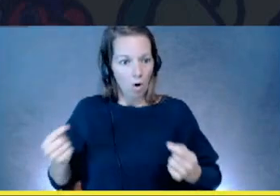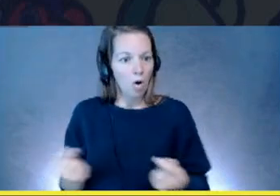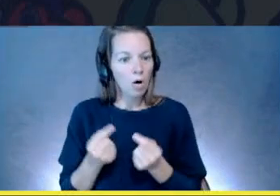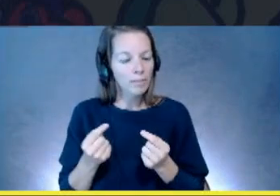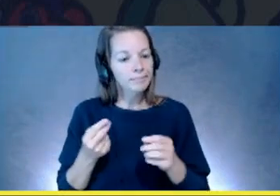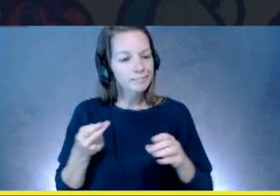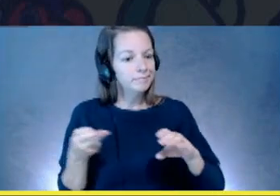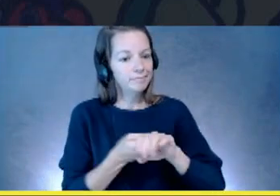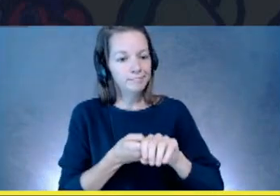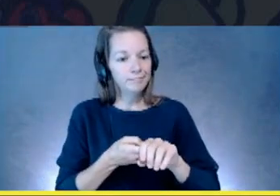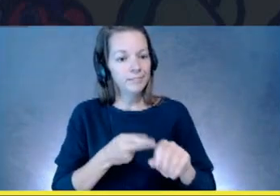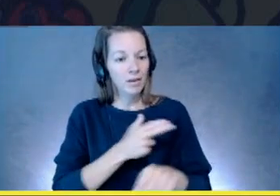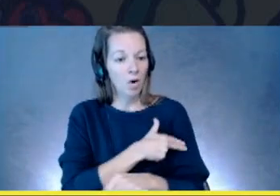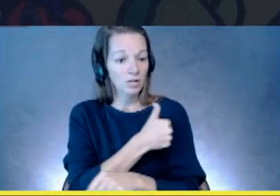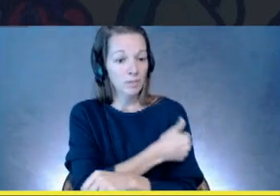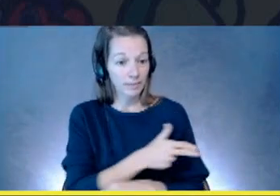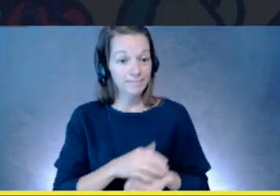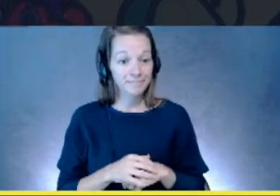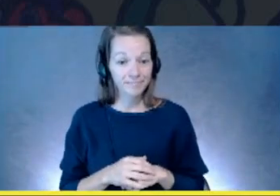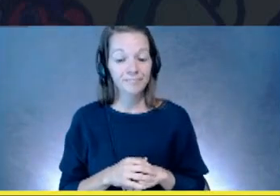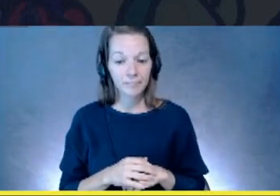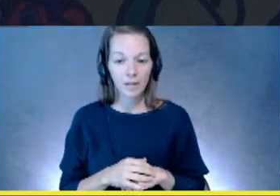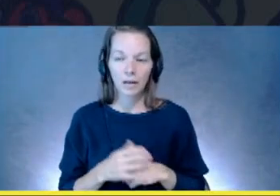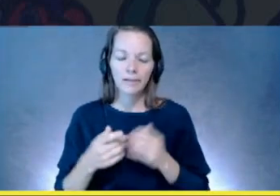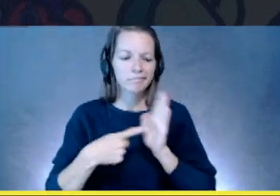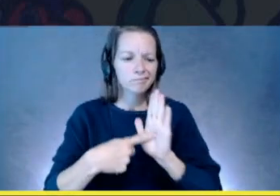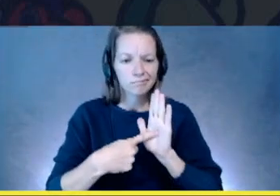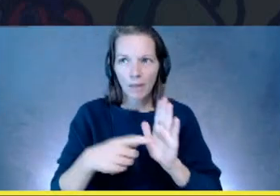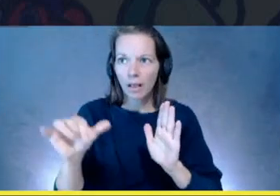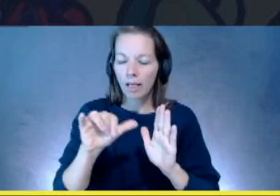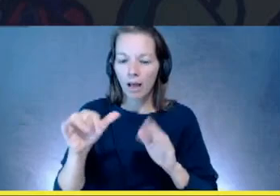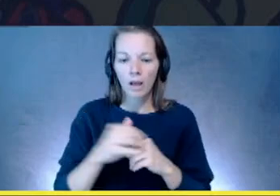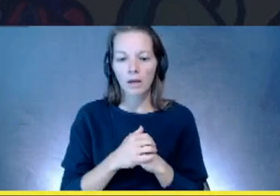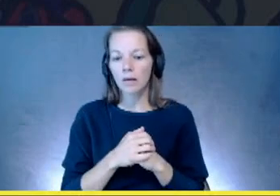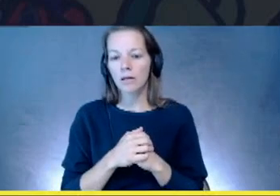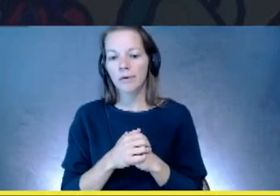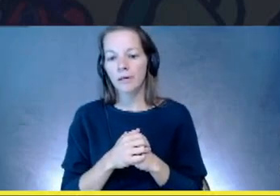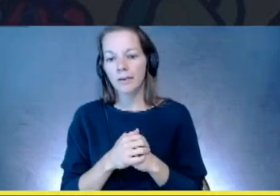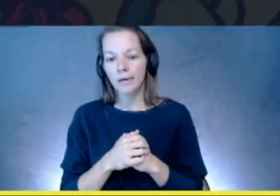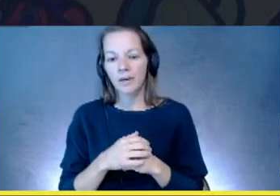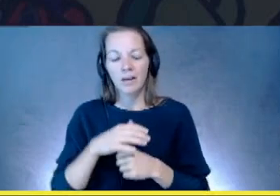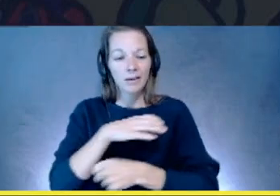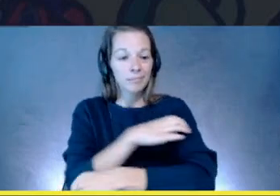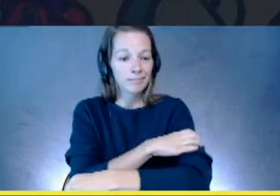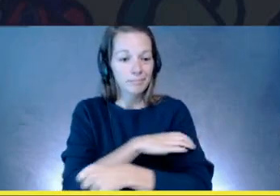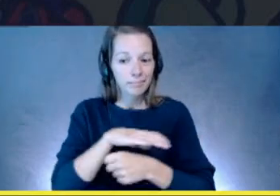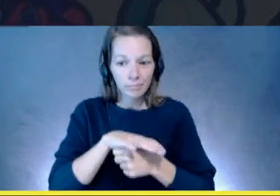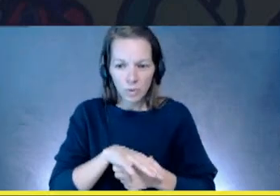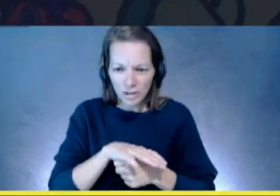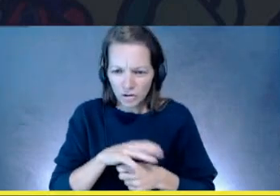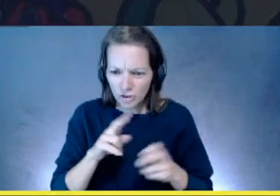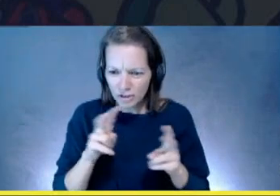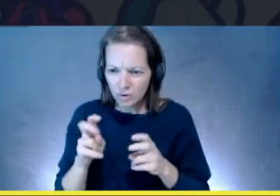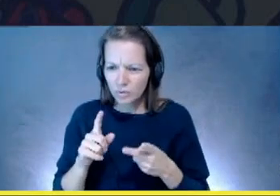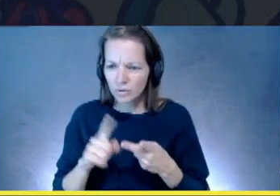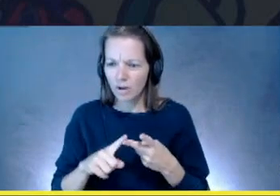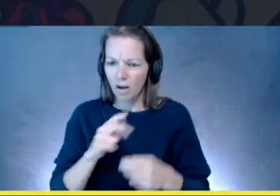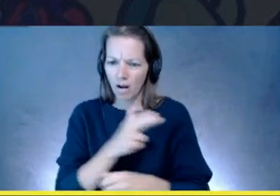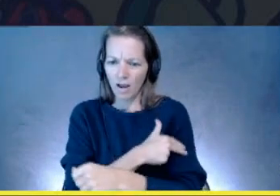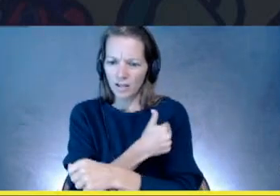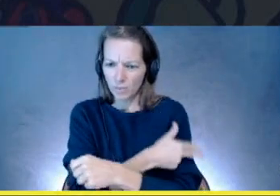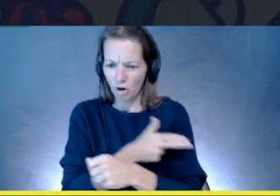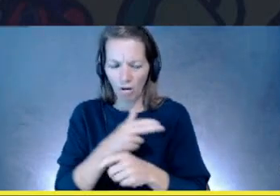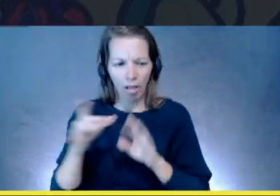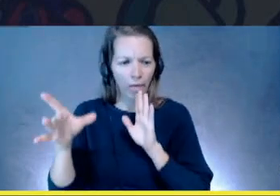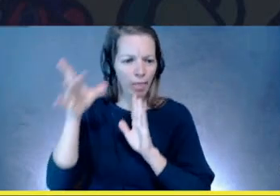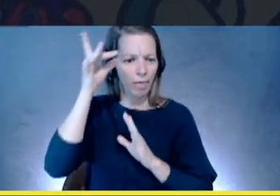hospitalized. And these are things such as adverse drug reactions, pressure ulcers, hospital-acquired infections, really